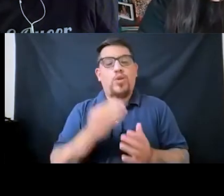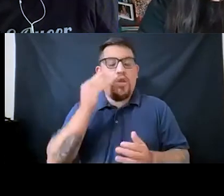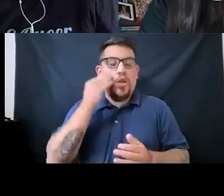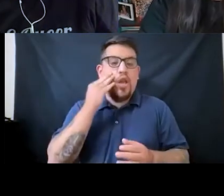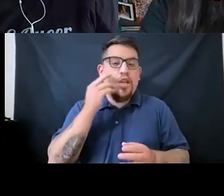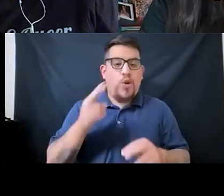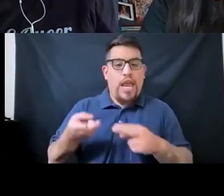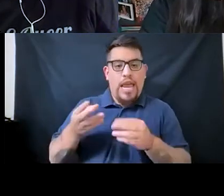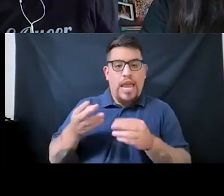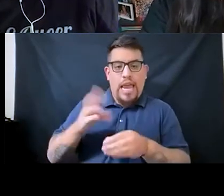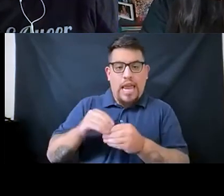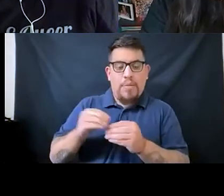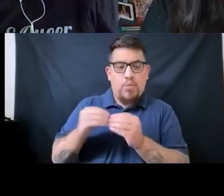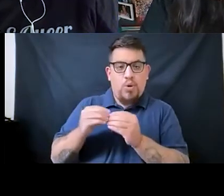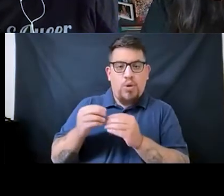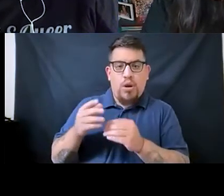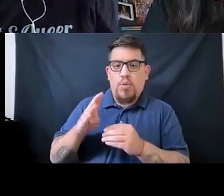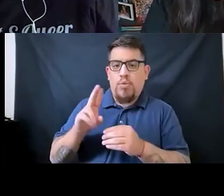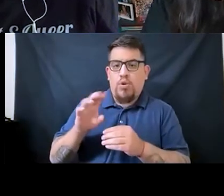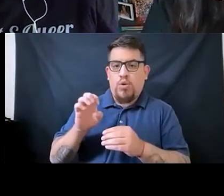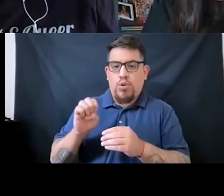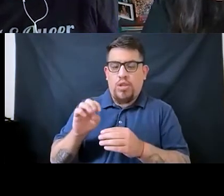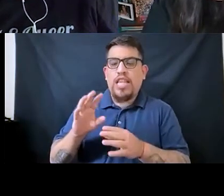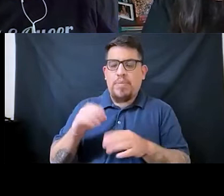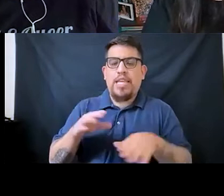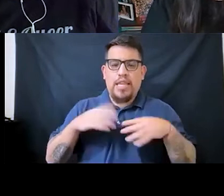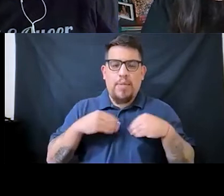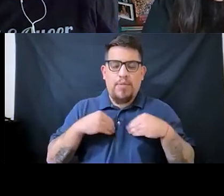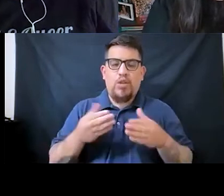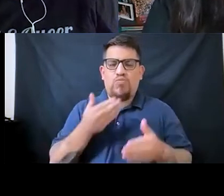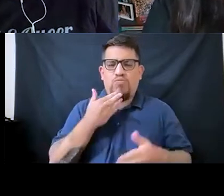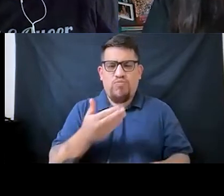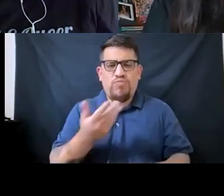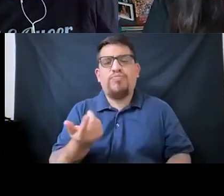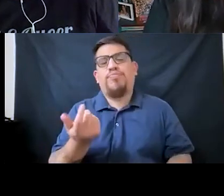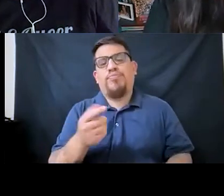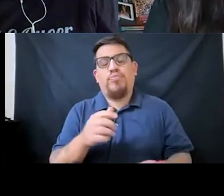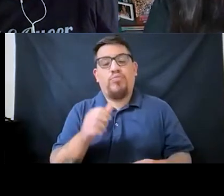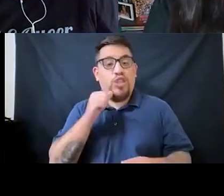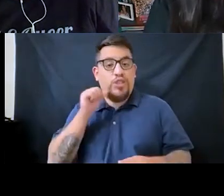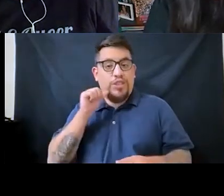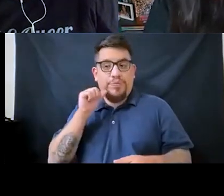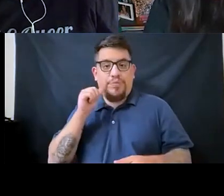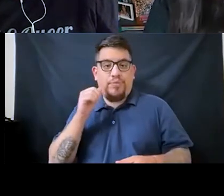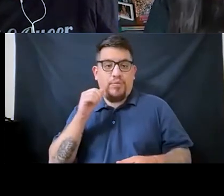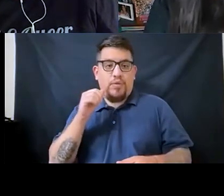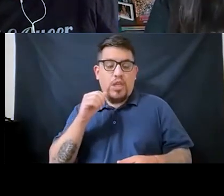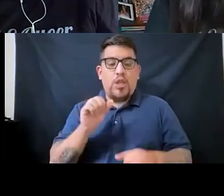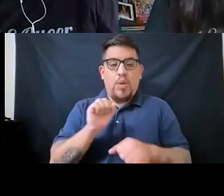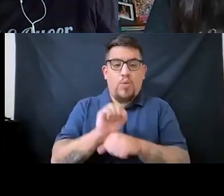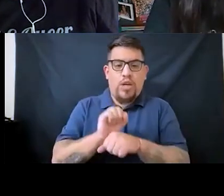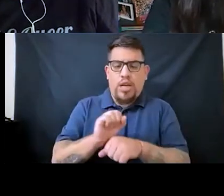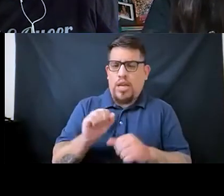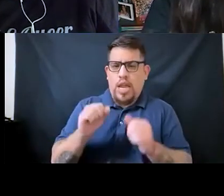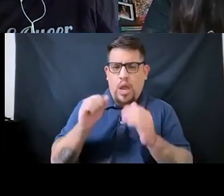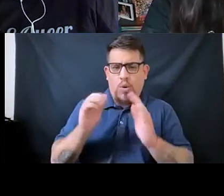off of Bruce, like it's just been incredibly well received. Like yesterday, someone who works at PALS was like, hey, do